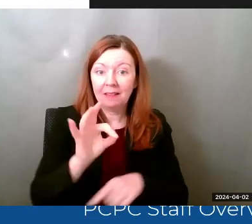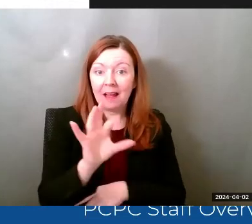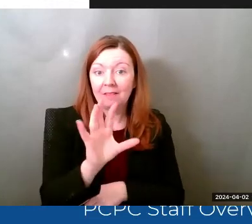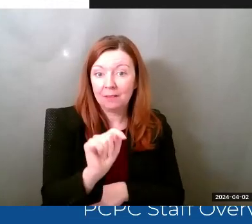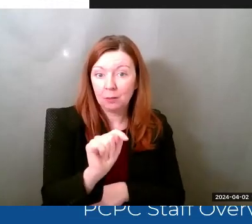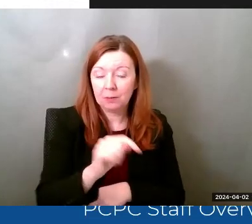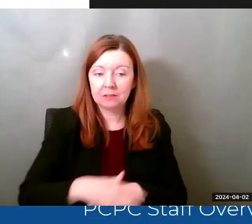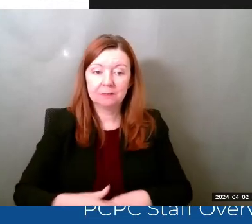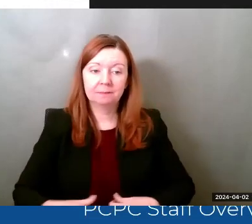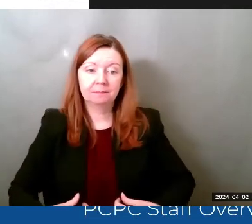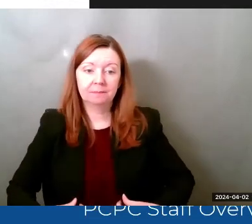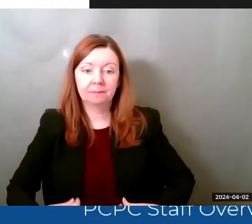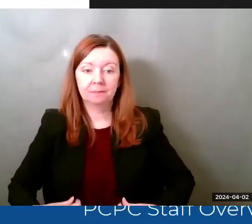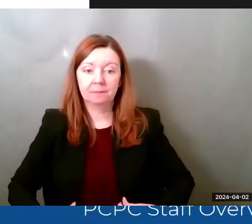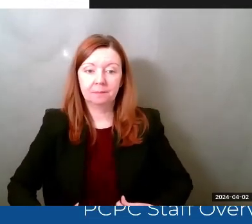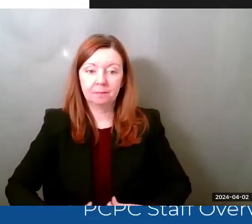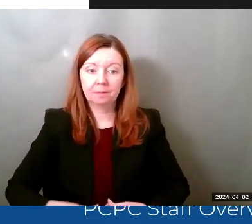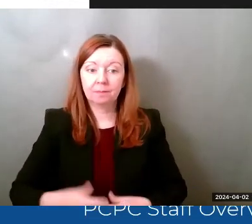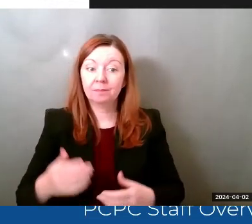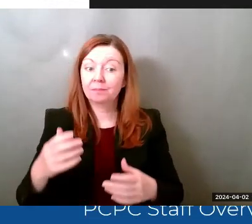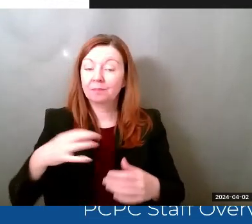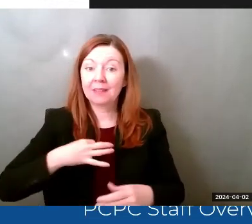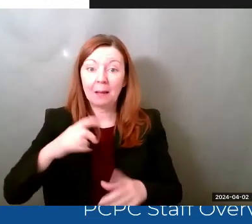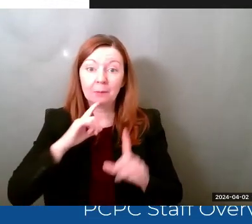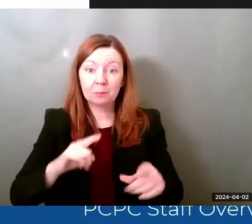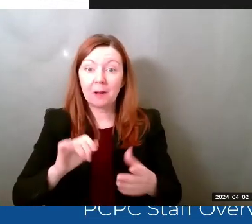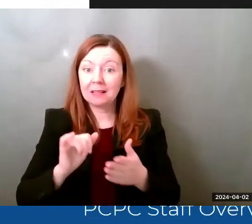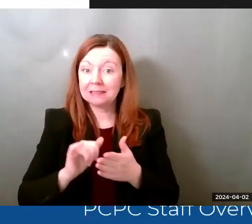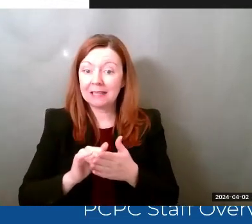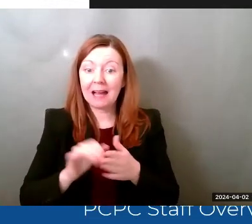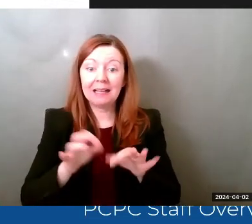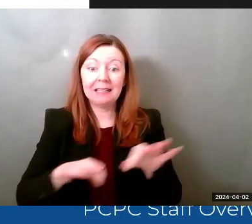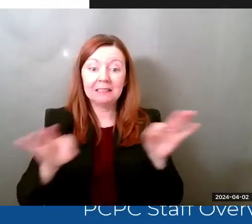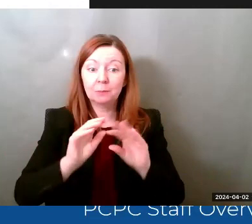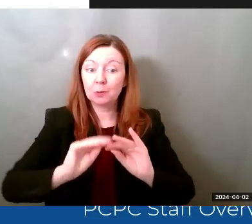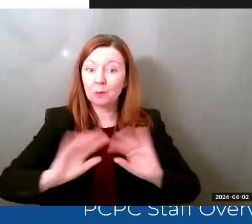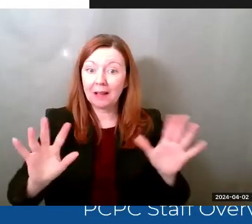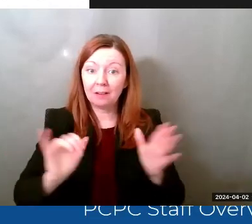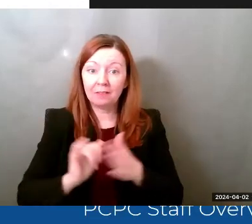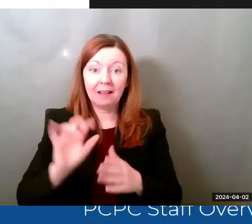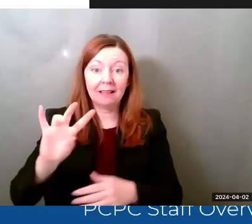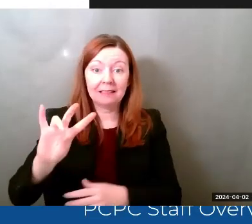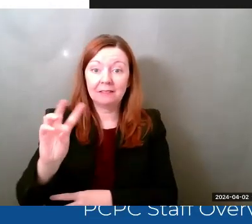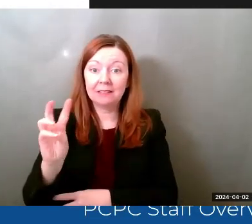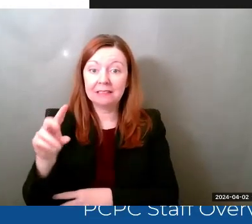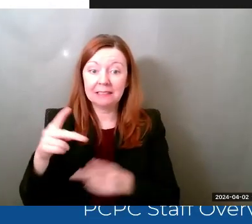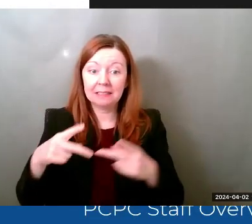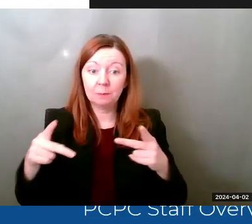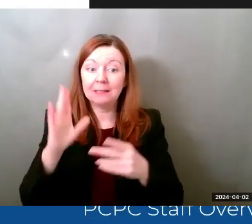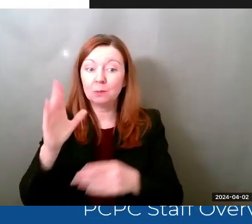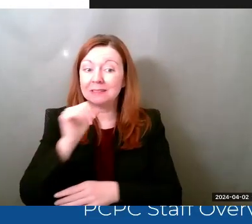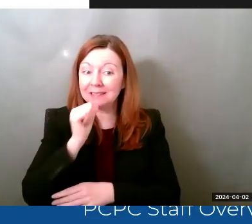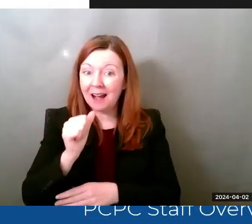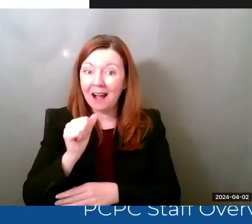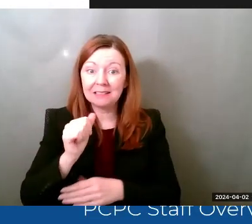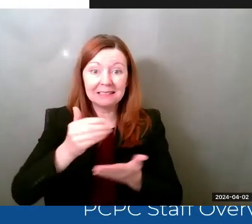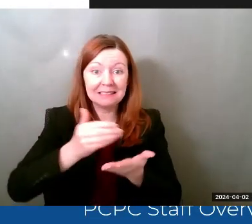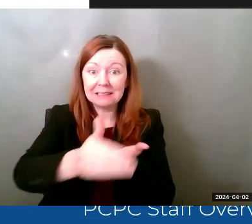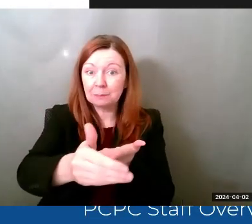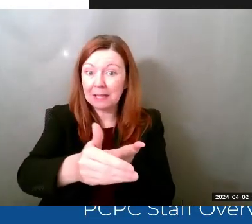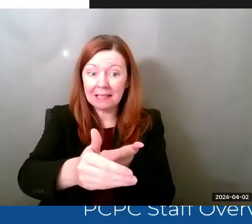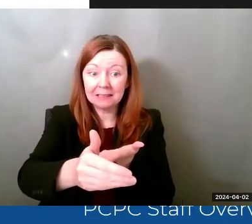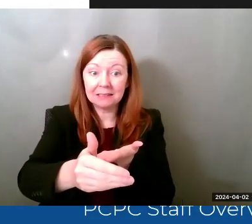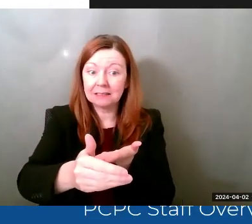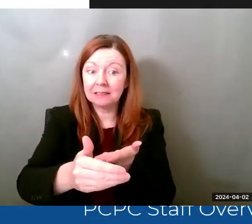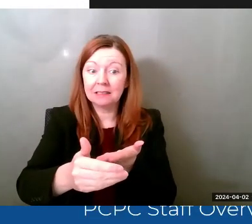Streets? The applicant response was that it is important to clarify that 76th Place will not directly displace